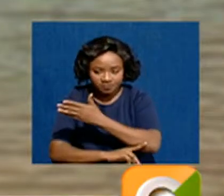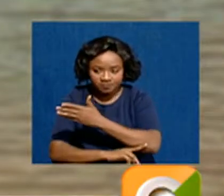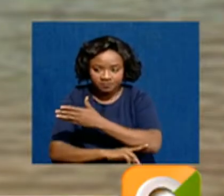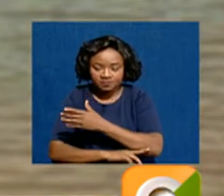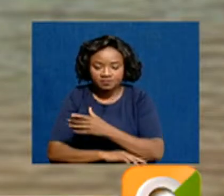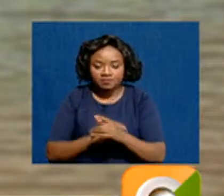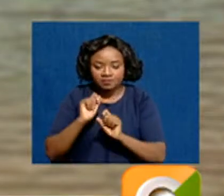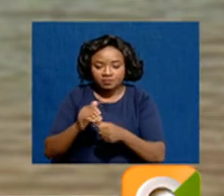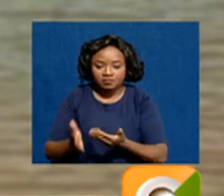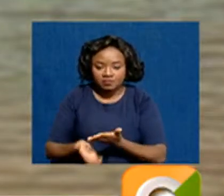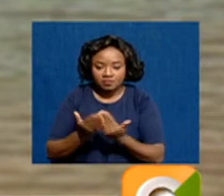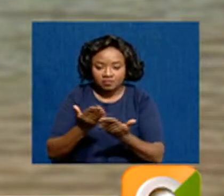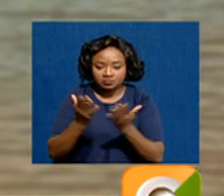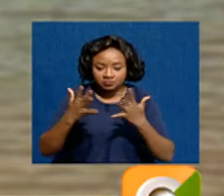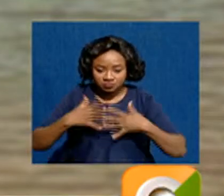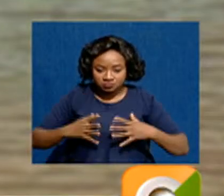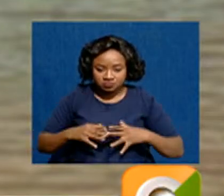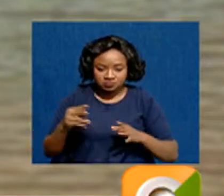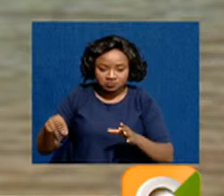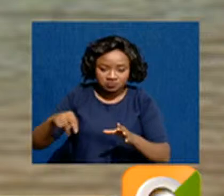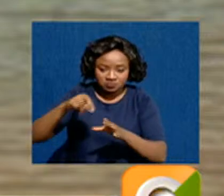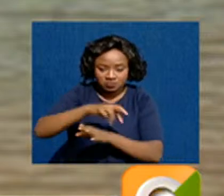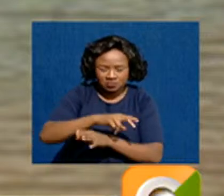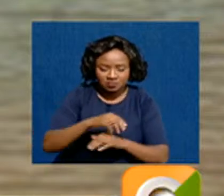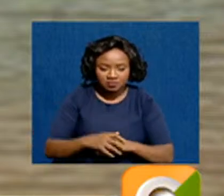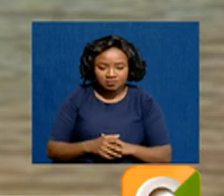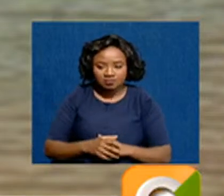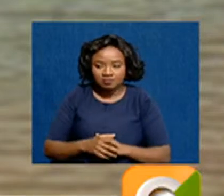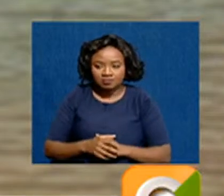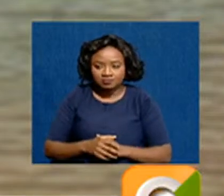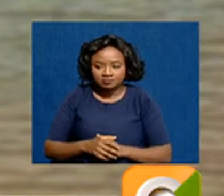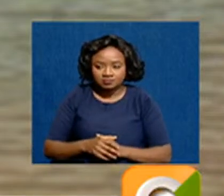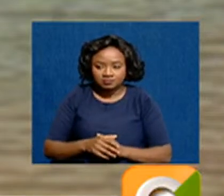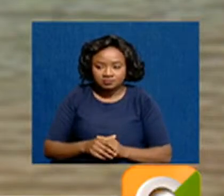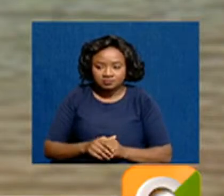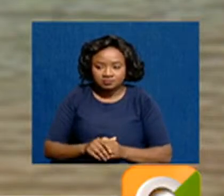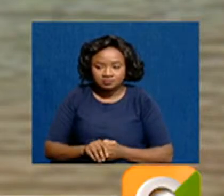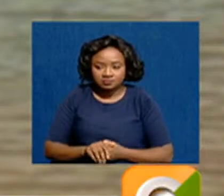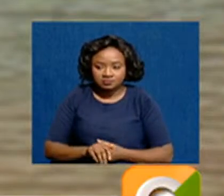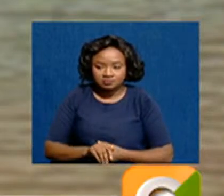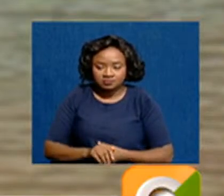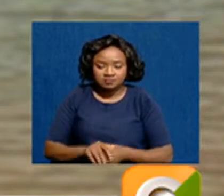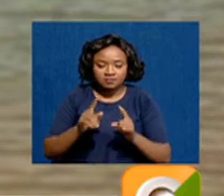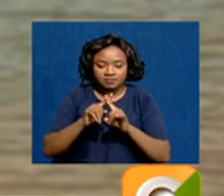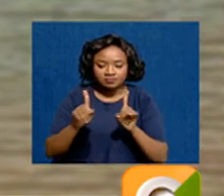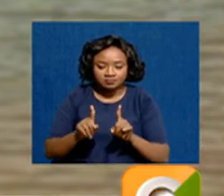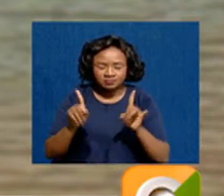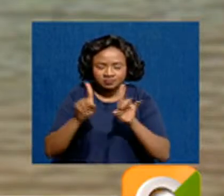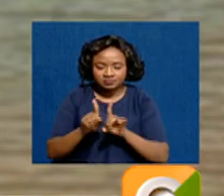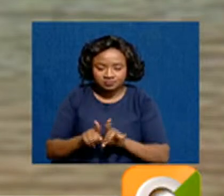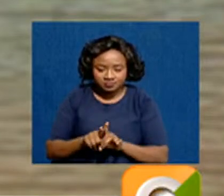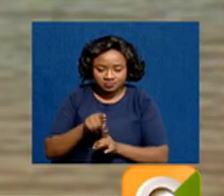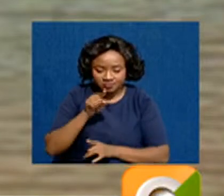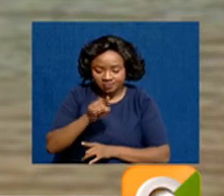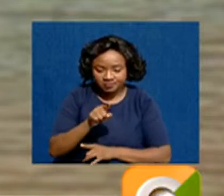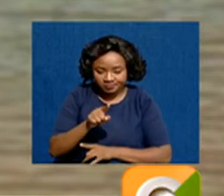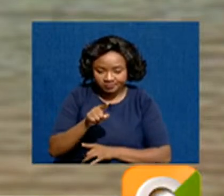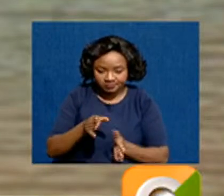helped people to cross from one end to the other. The extent of the damage of this